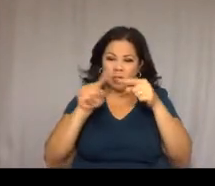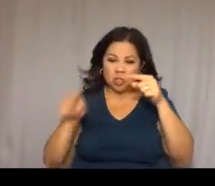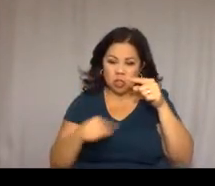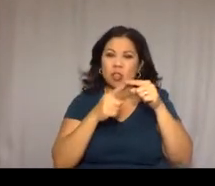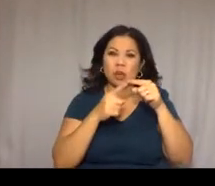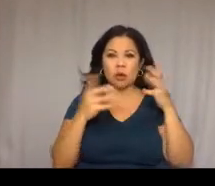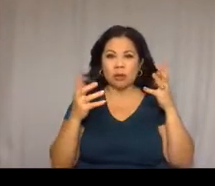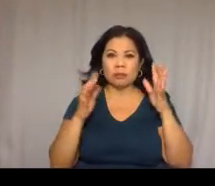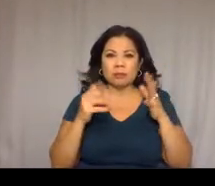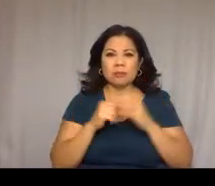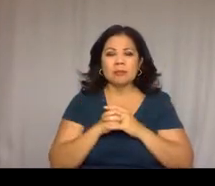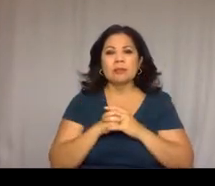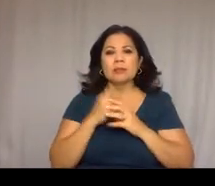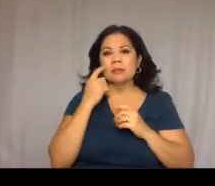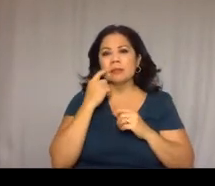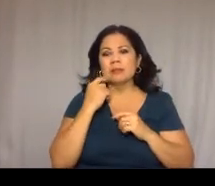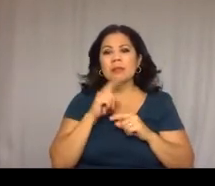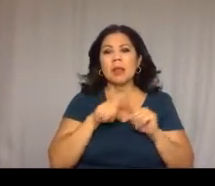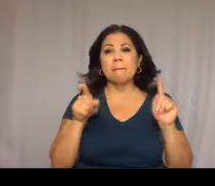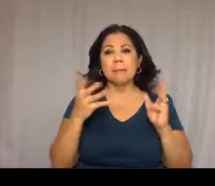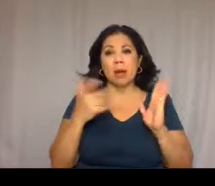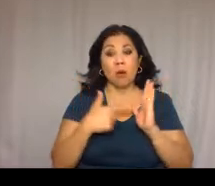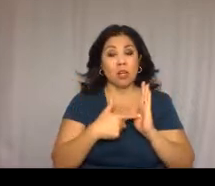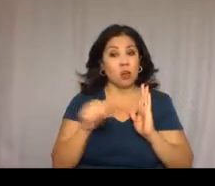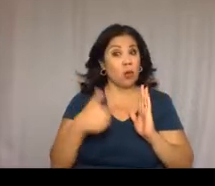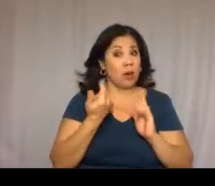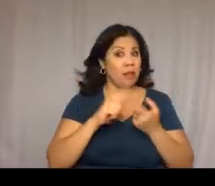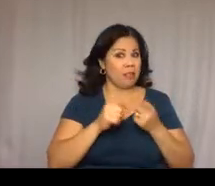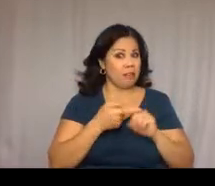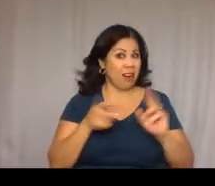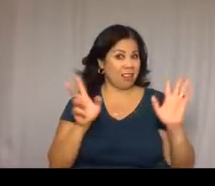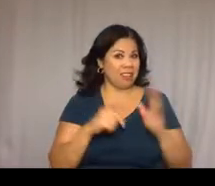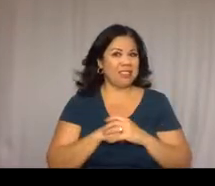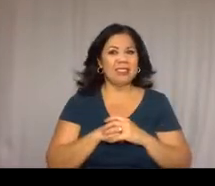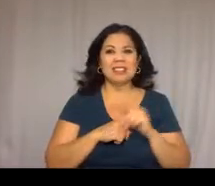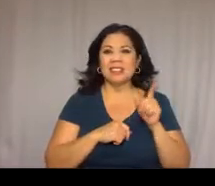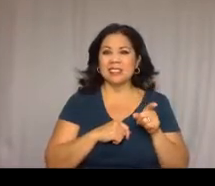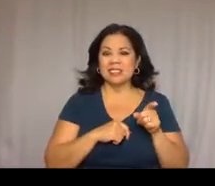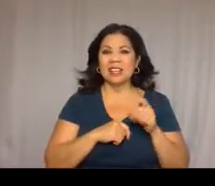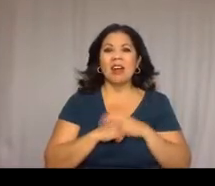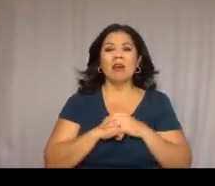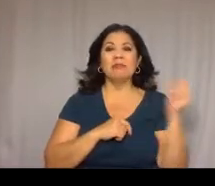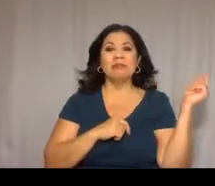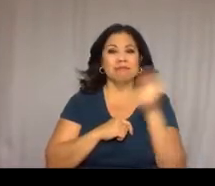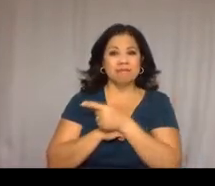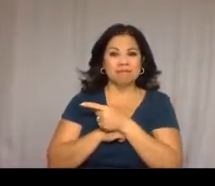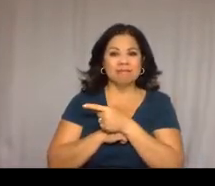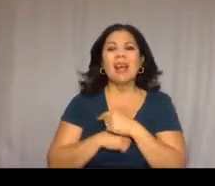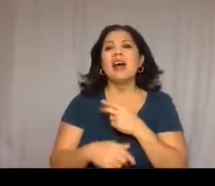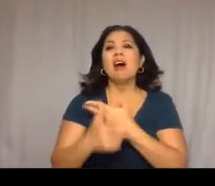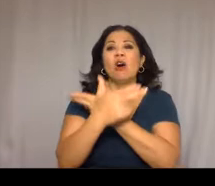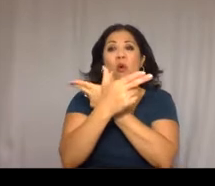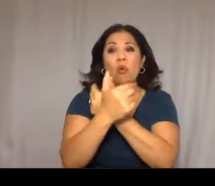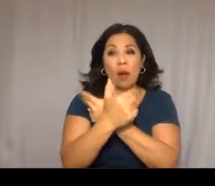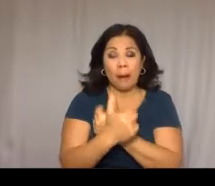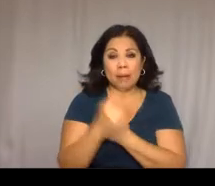Those are little kind of circle ears, but I want to introduce you to another friend of mine. So this is a drawing of a rabbit. And you